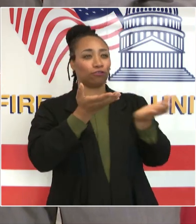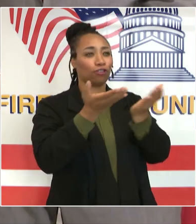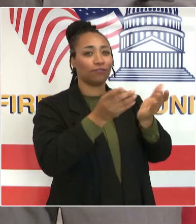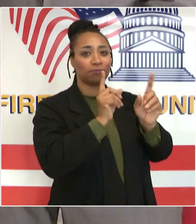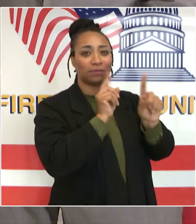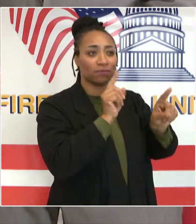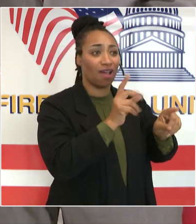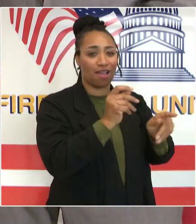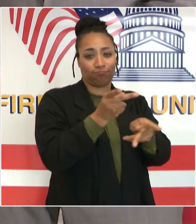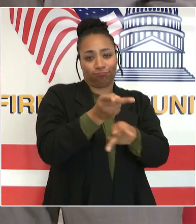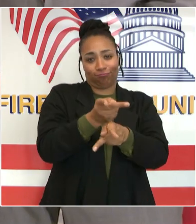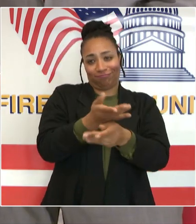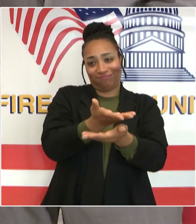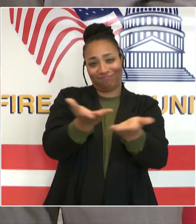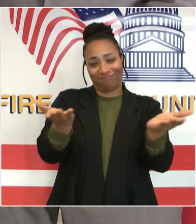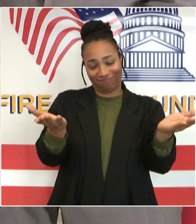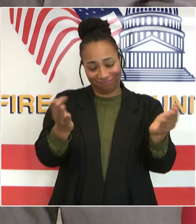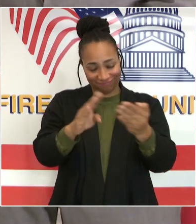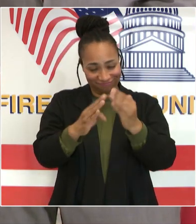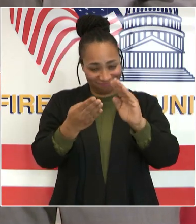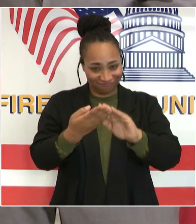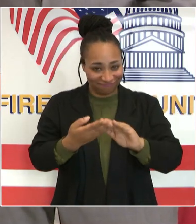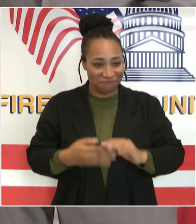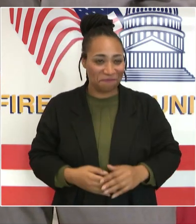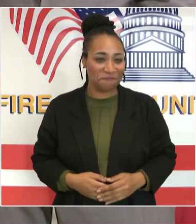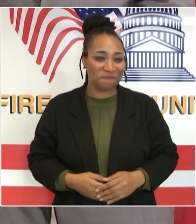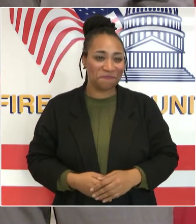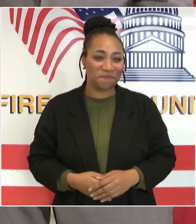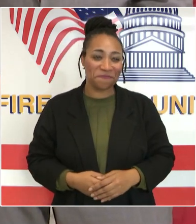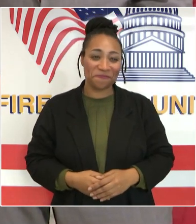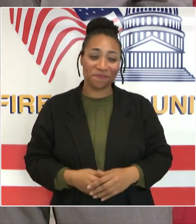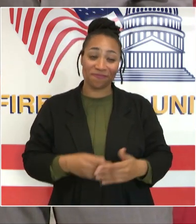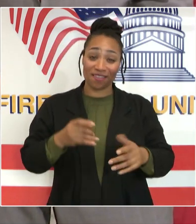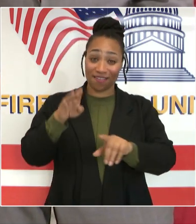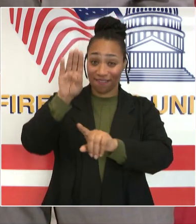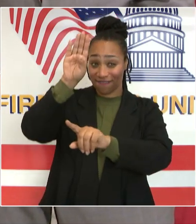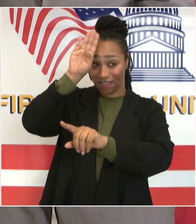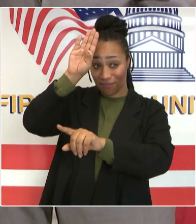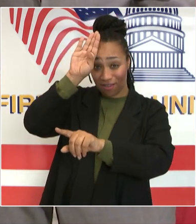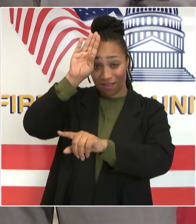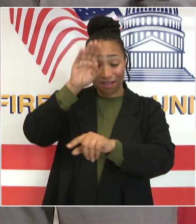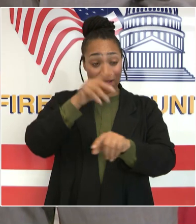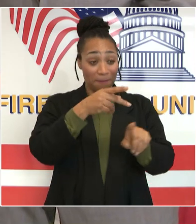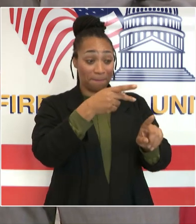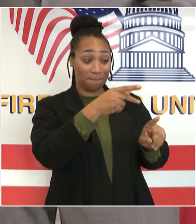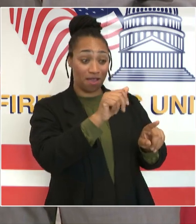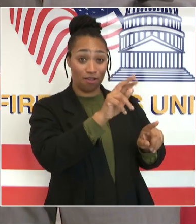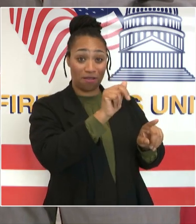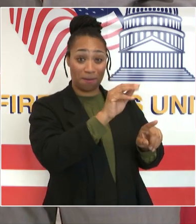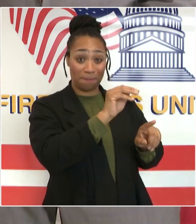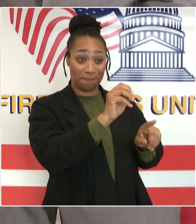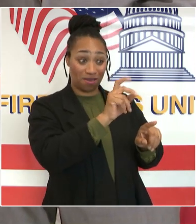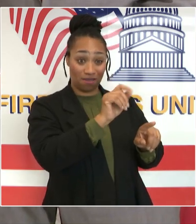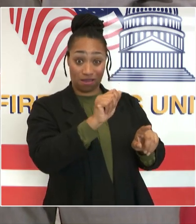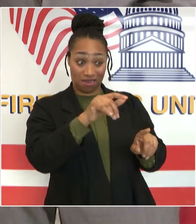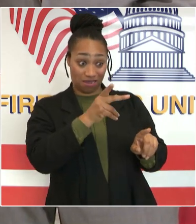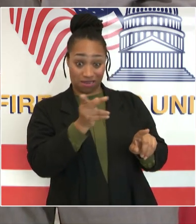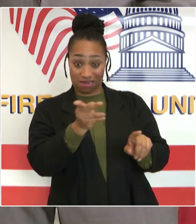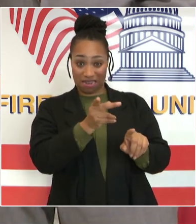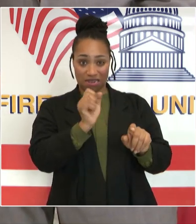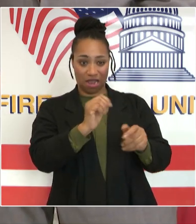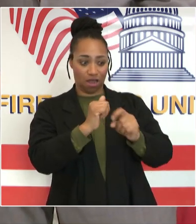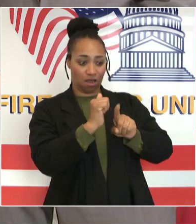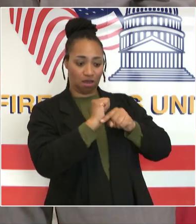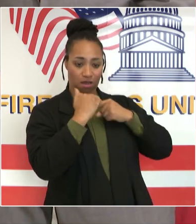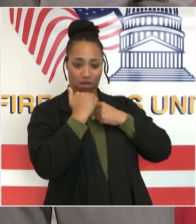I believe that having firefighter and paramedic training will not only make me a better responder, but will also give me the ability to make